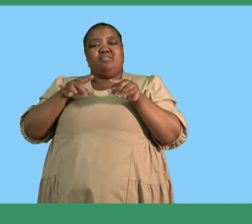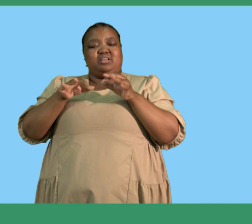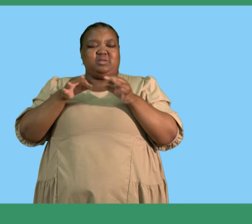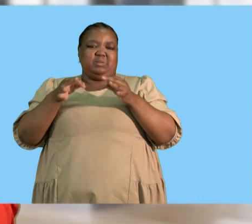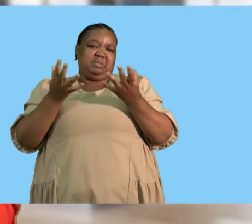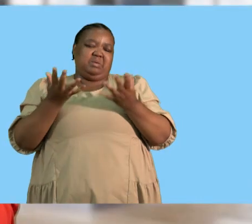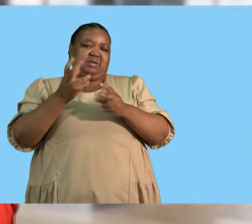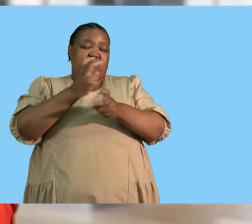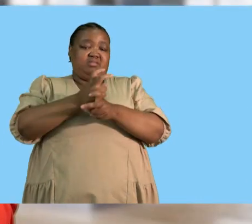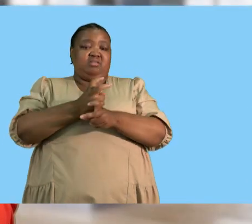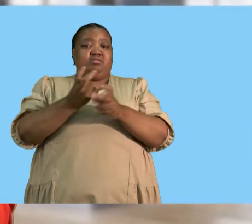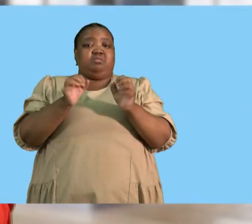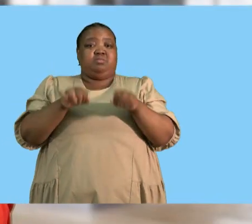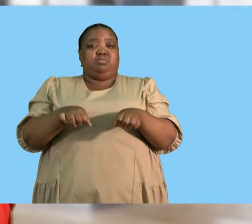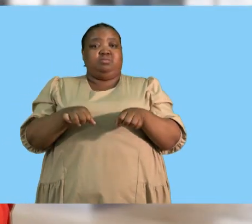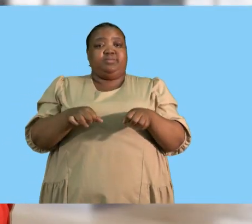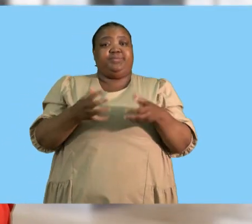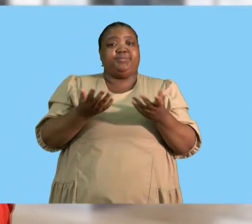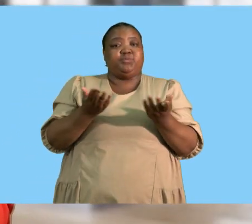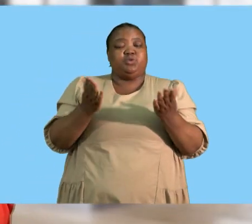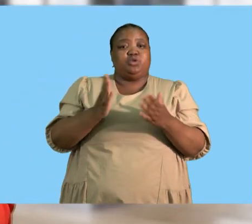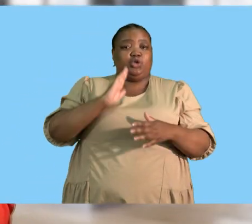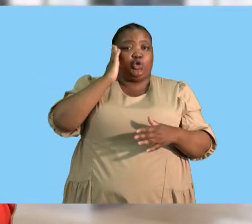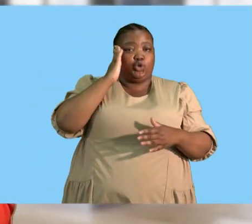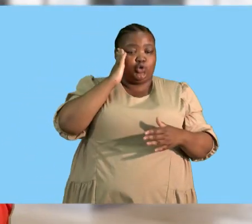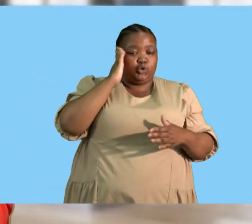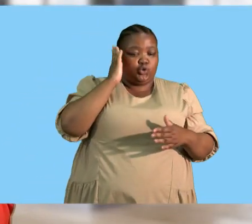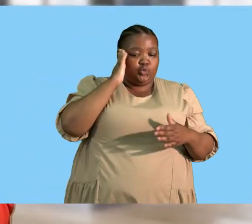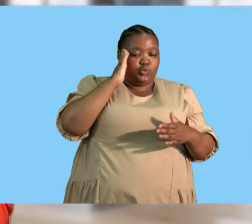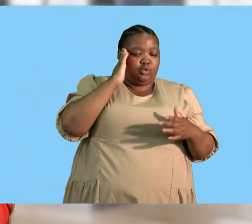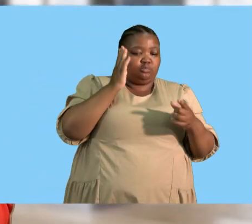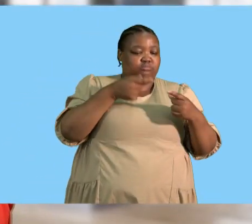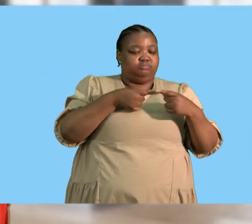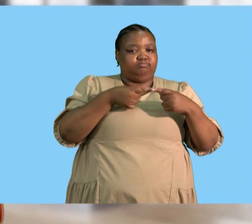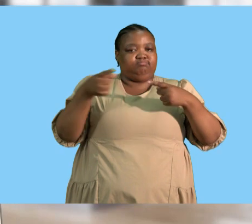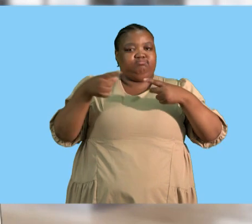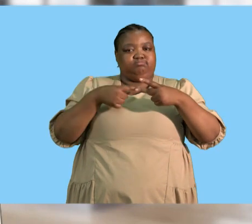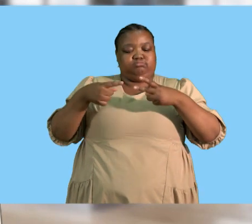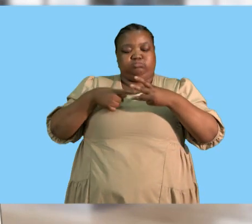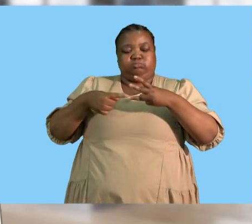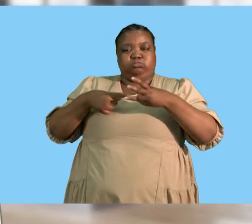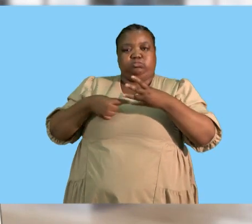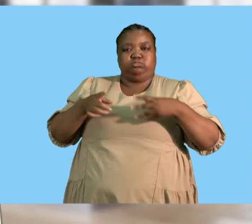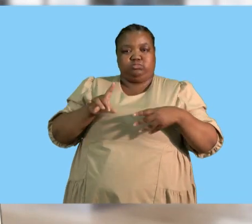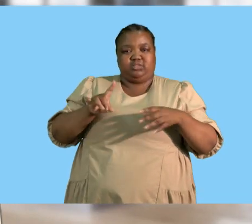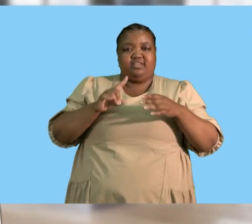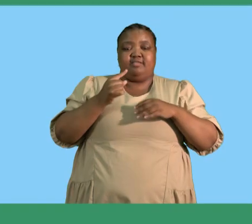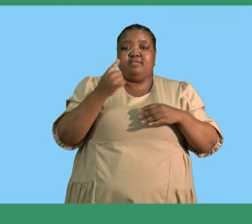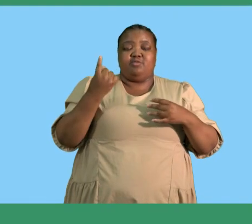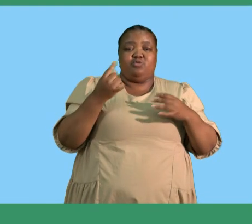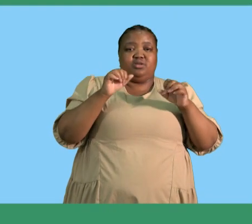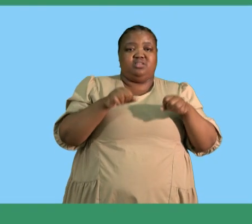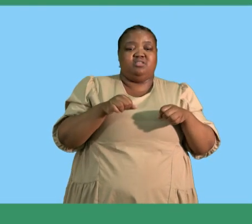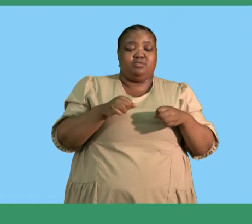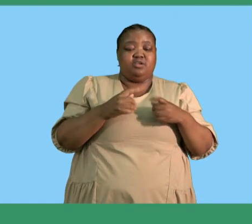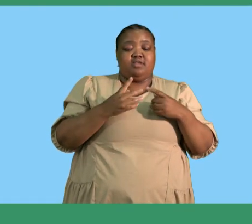say to you, grade 11s, is that in order for you to be able to know the characteristics, you must first familiarize yourself